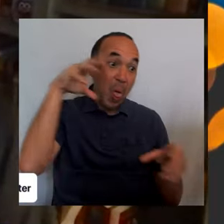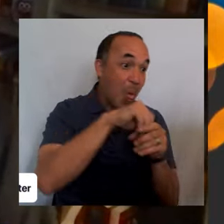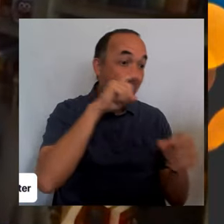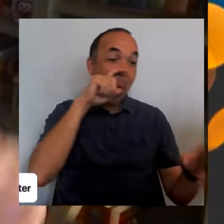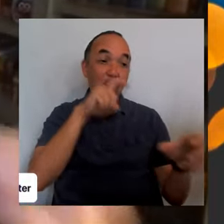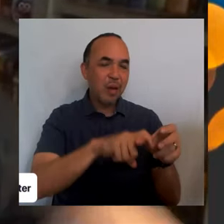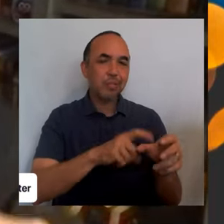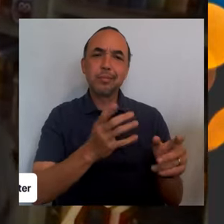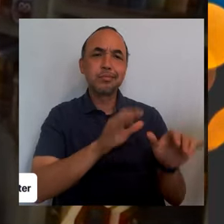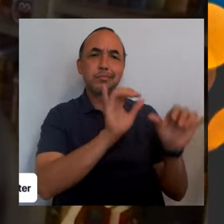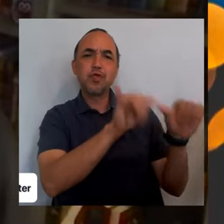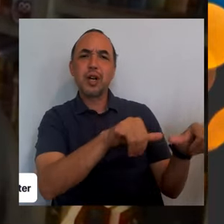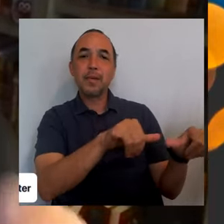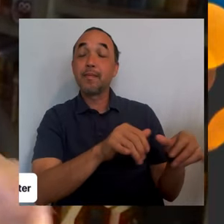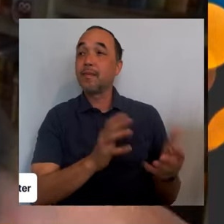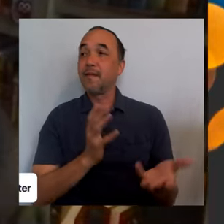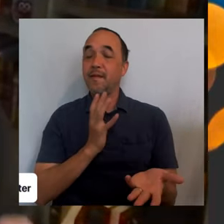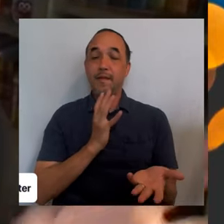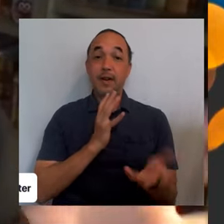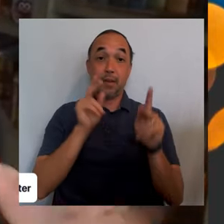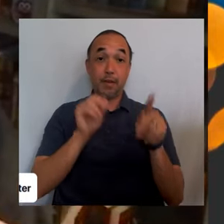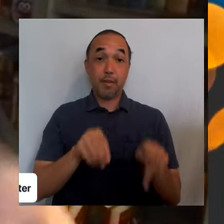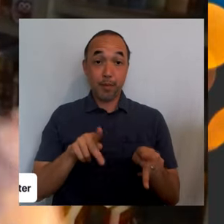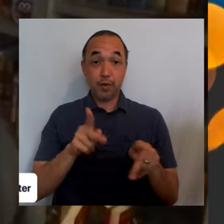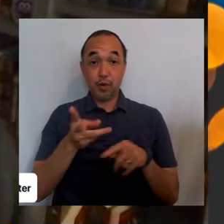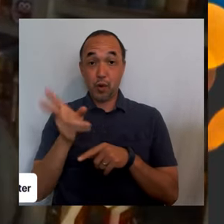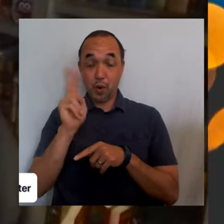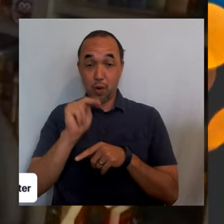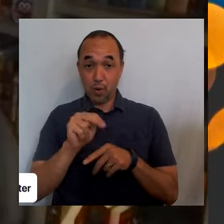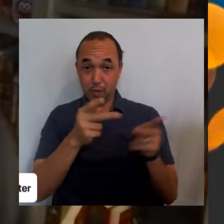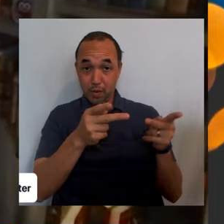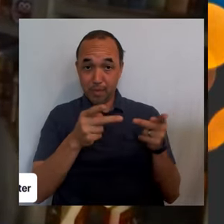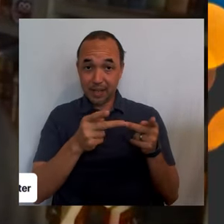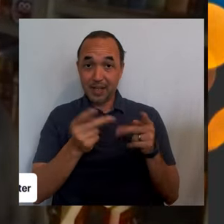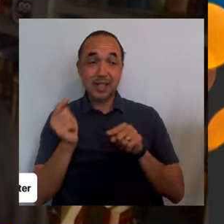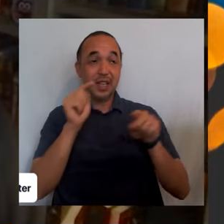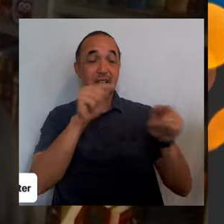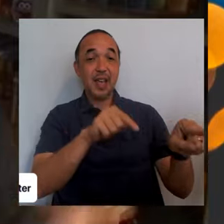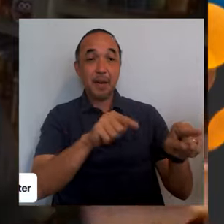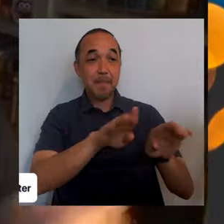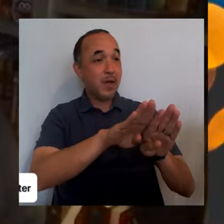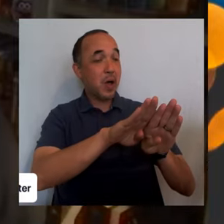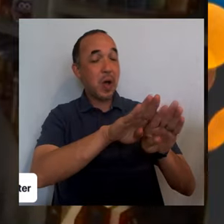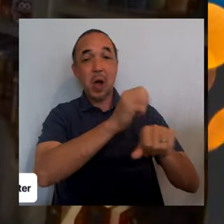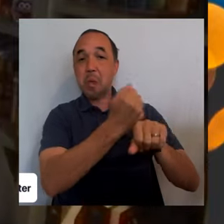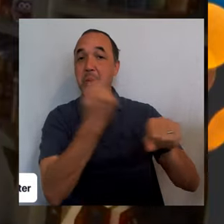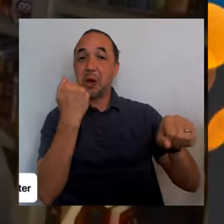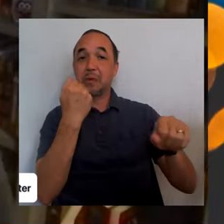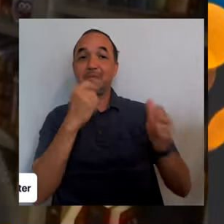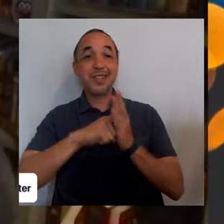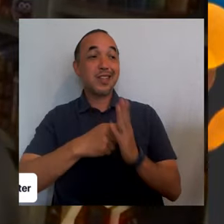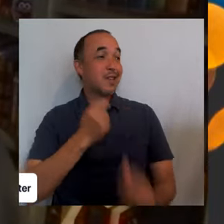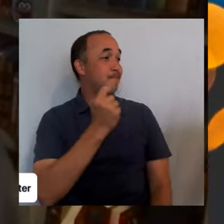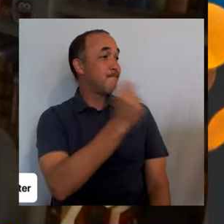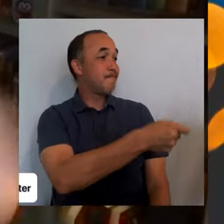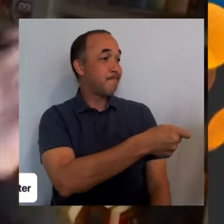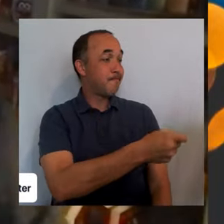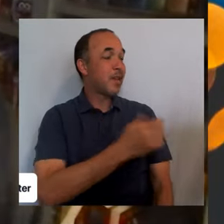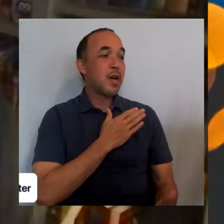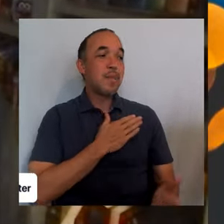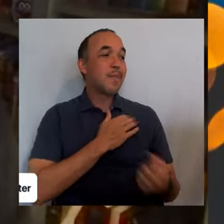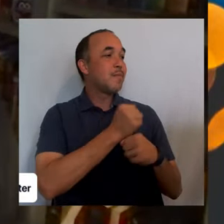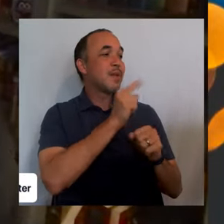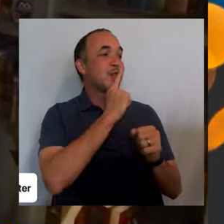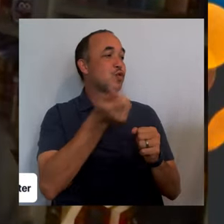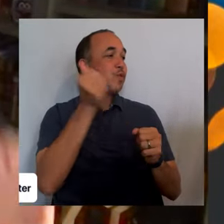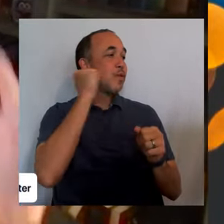comes, unlocks it for us, gives us the keys, and says, please, just make sure the back door is locked, this and